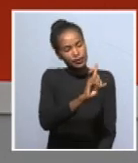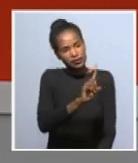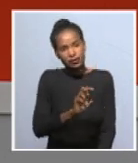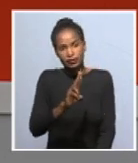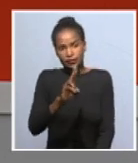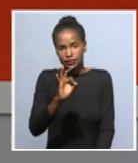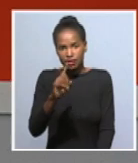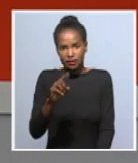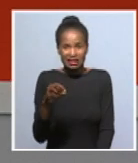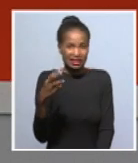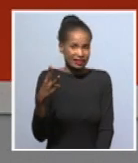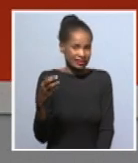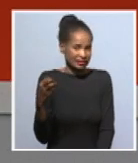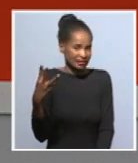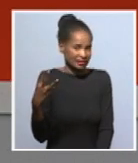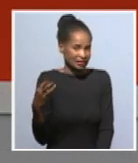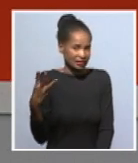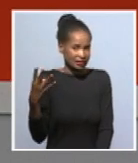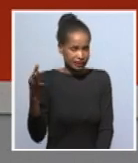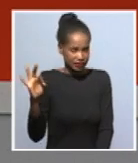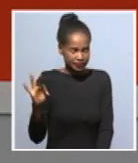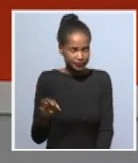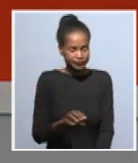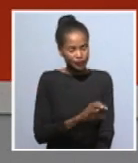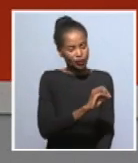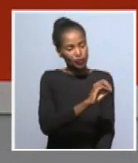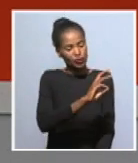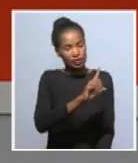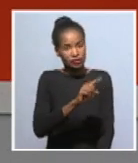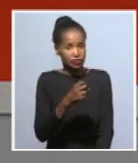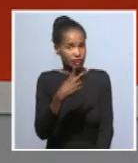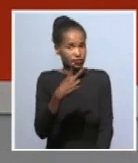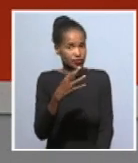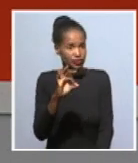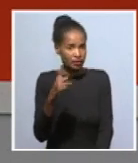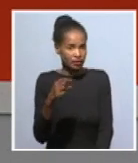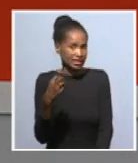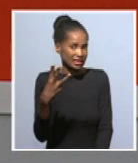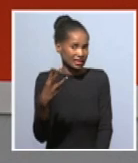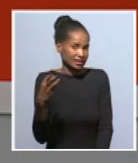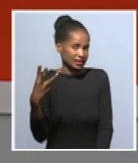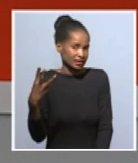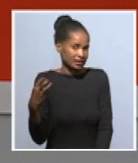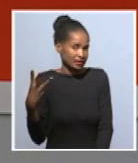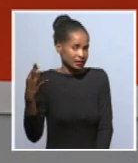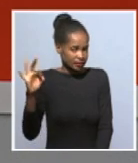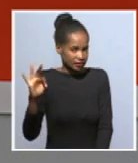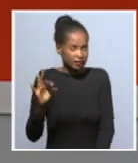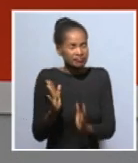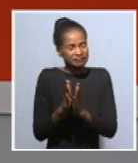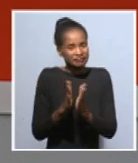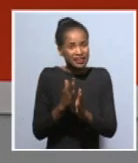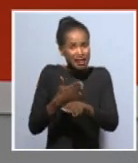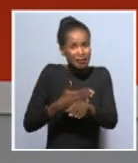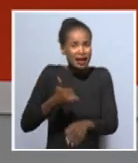291 3339. 061 291 3339. Please remember to switch off